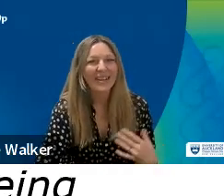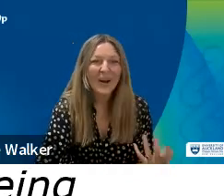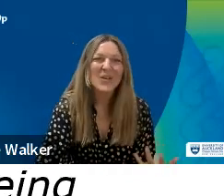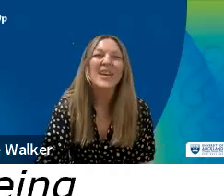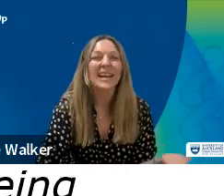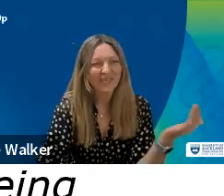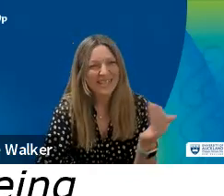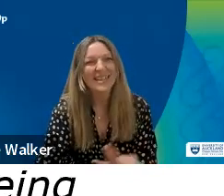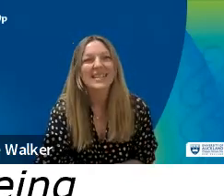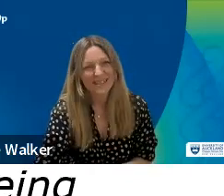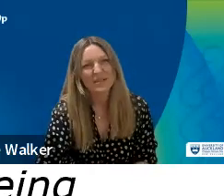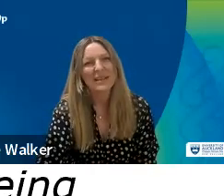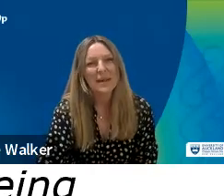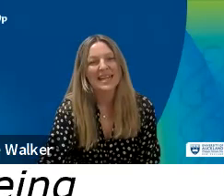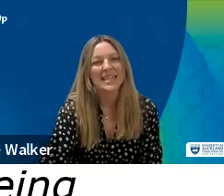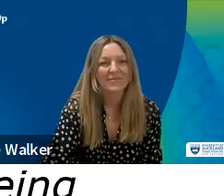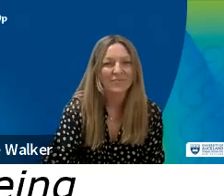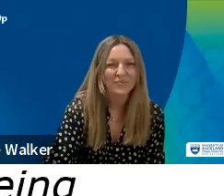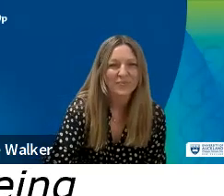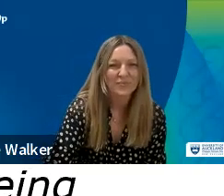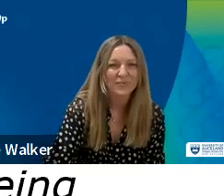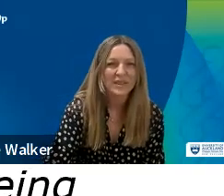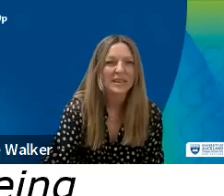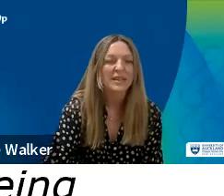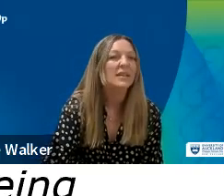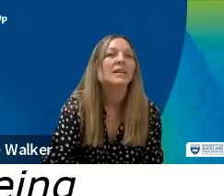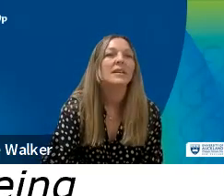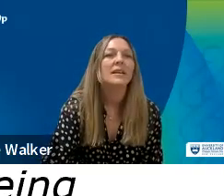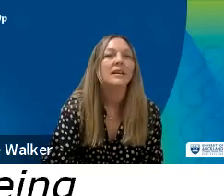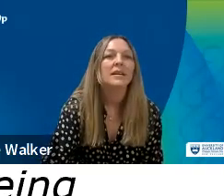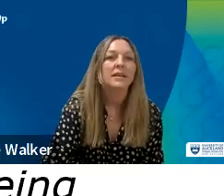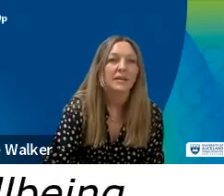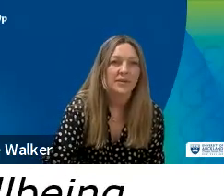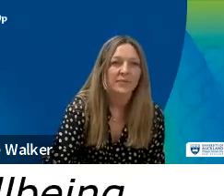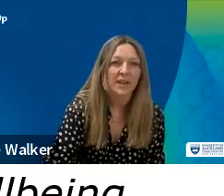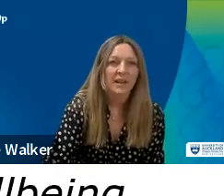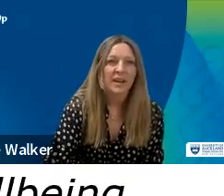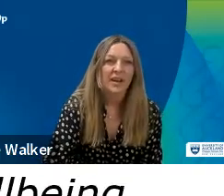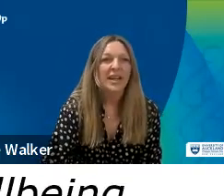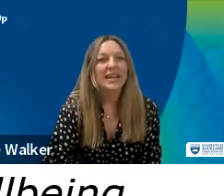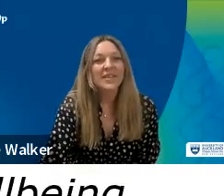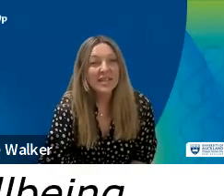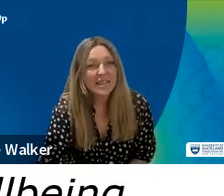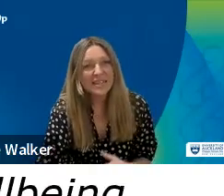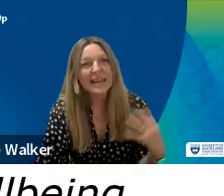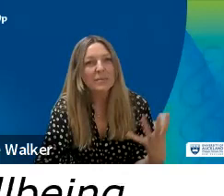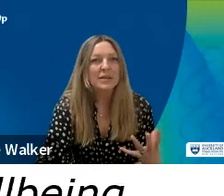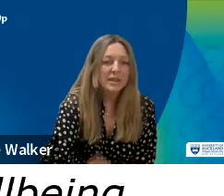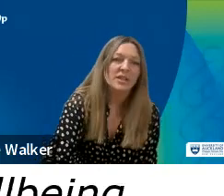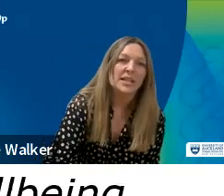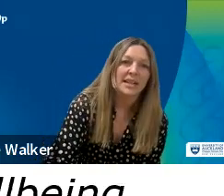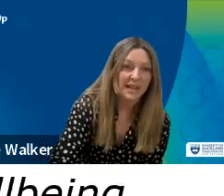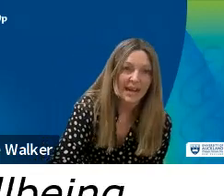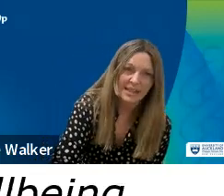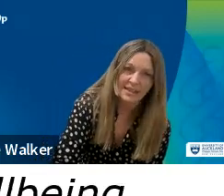getting along at home, and we see a similar pattern. Okay, so next, like